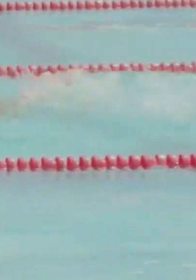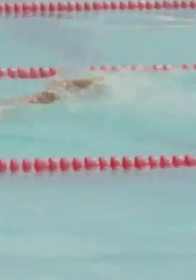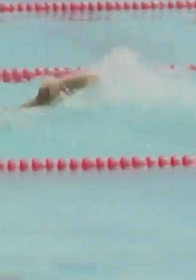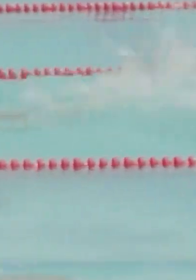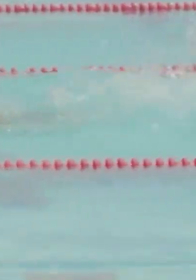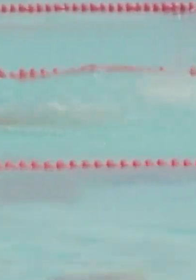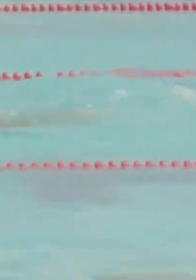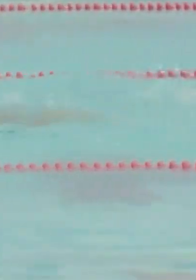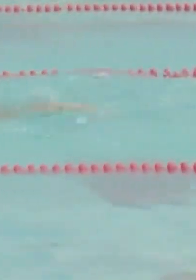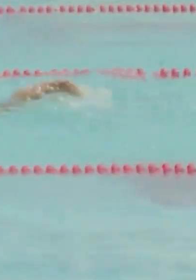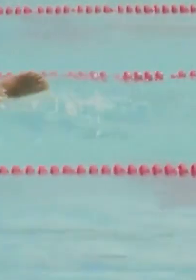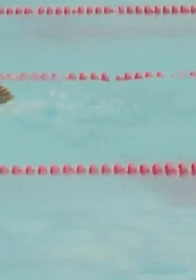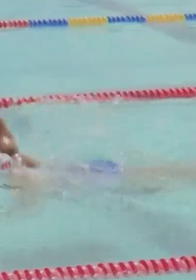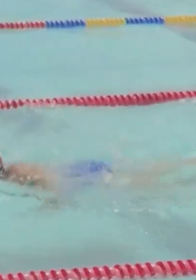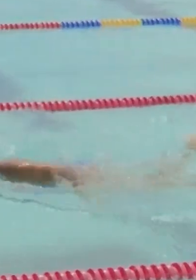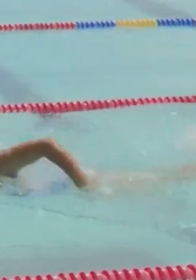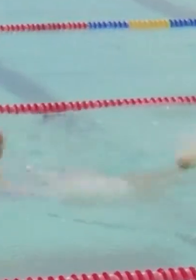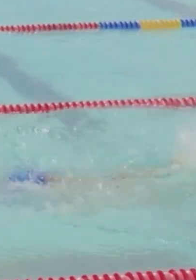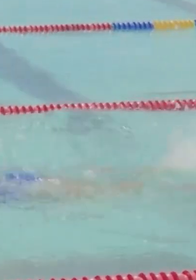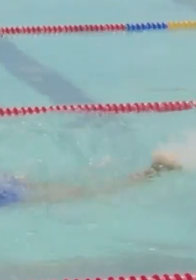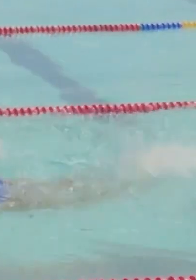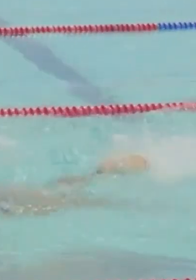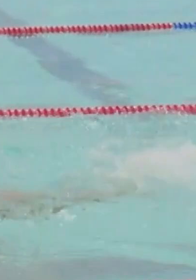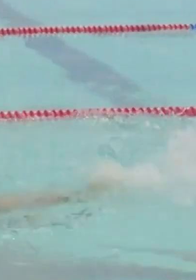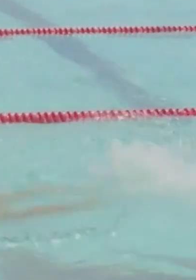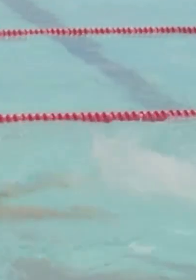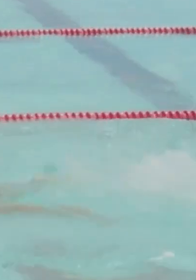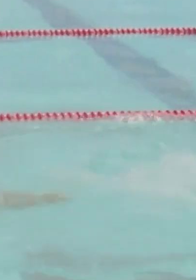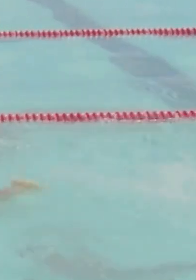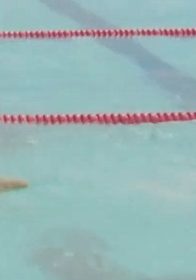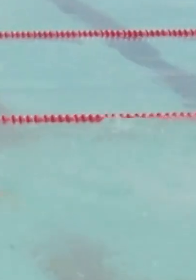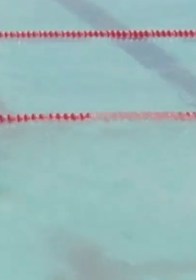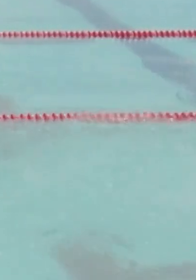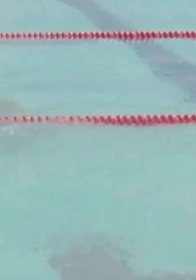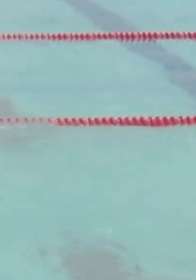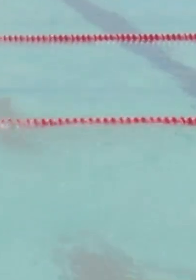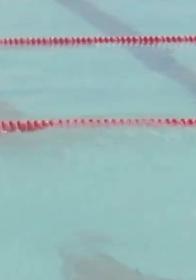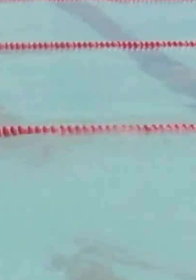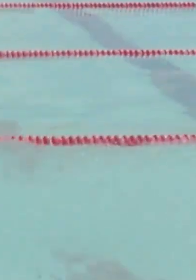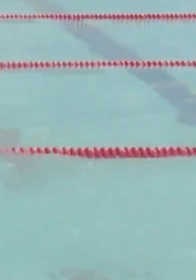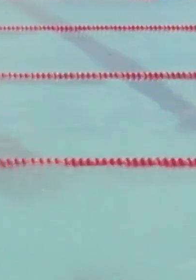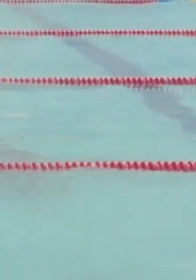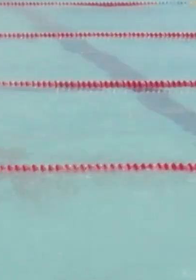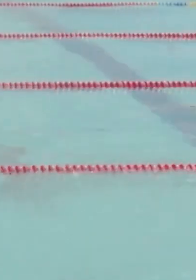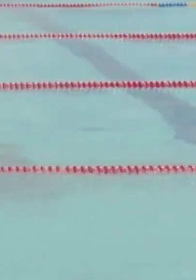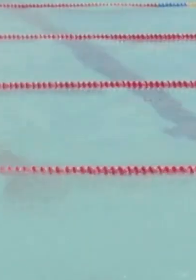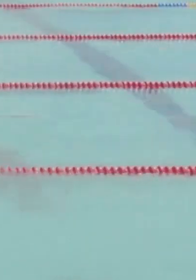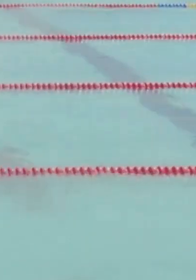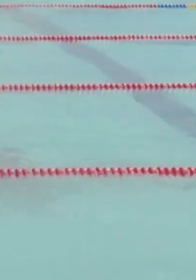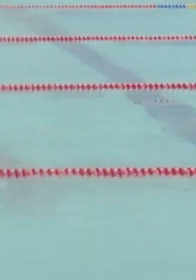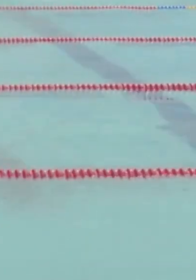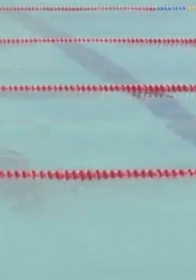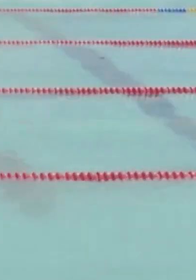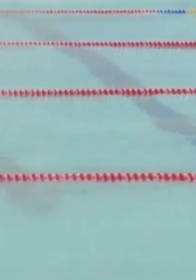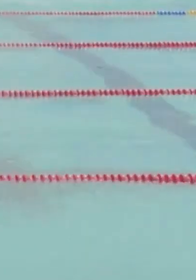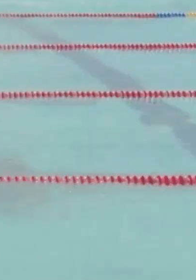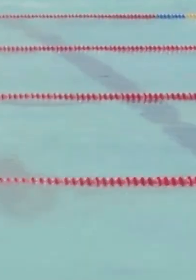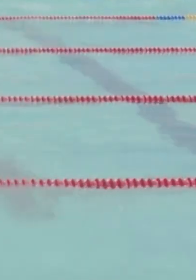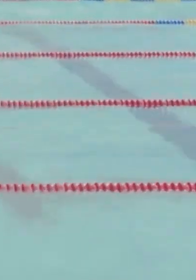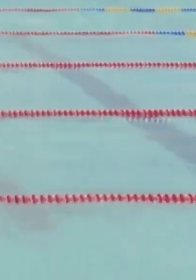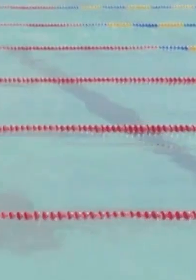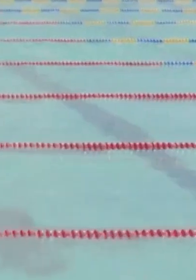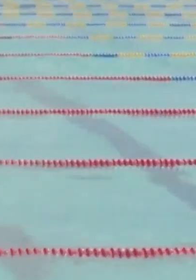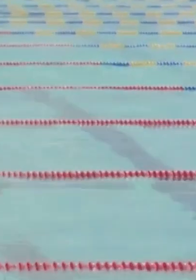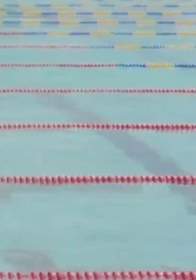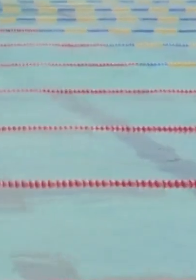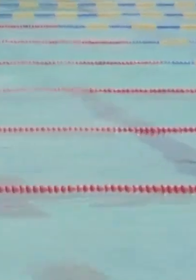33.16 seconds. Way ahead of Zoe Collymore of the Blue Bulldogs, 39.84 seconds. And Zaria Dowell of the Green